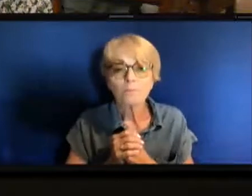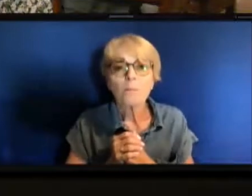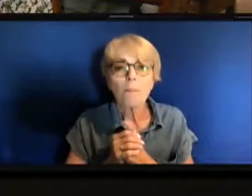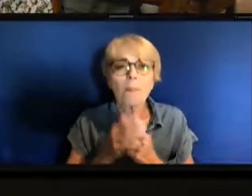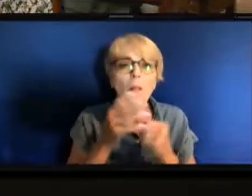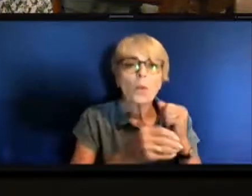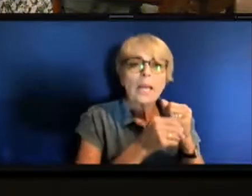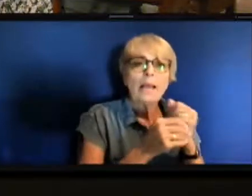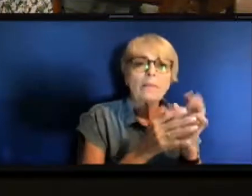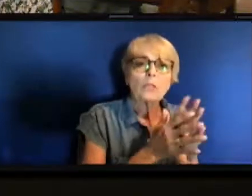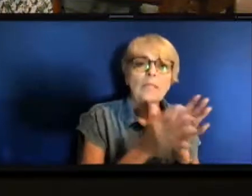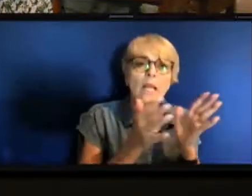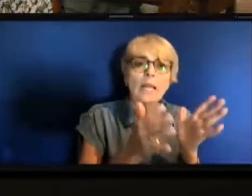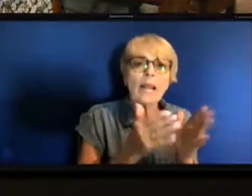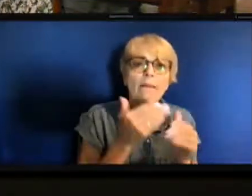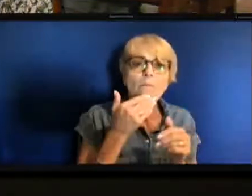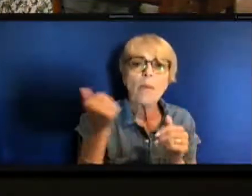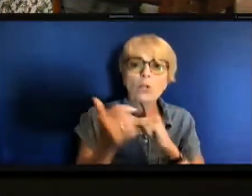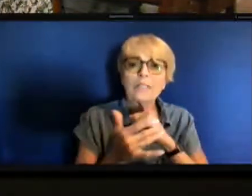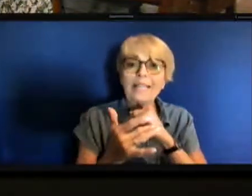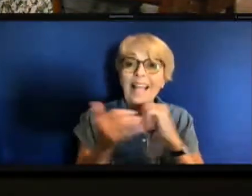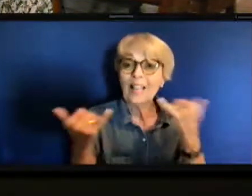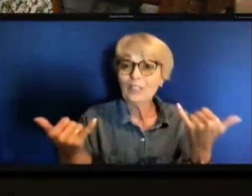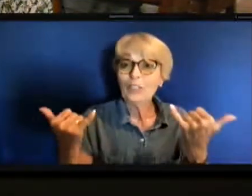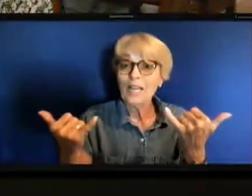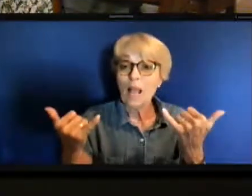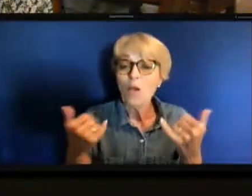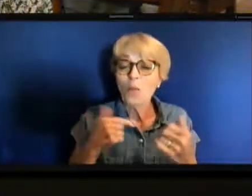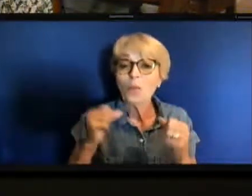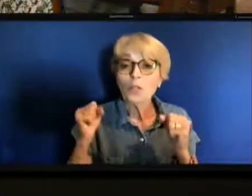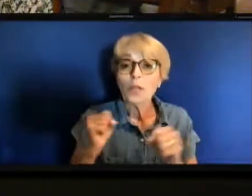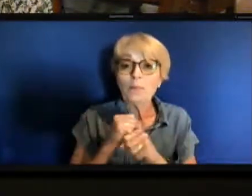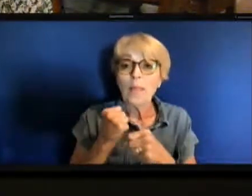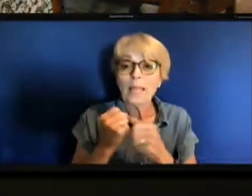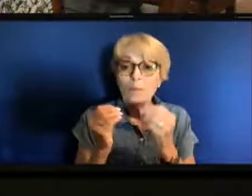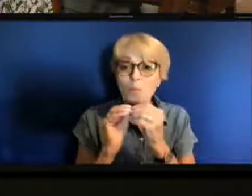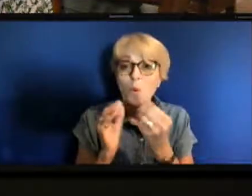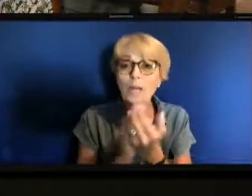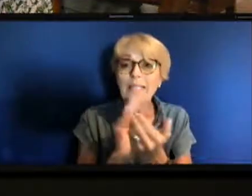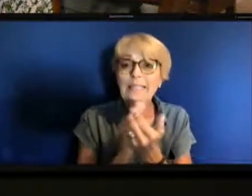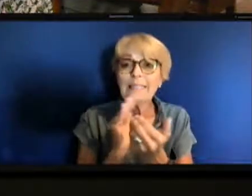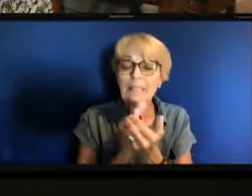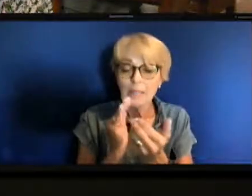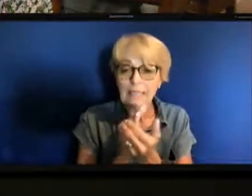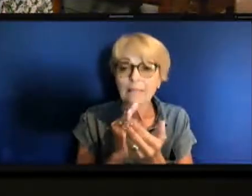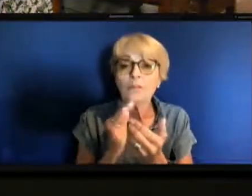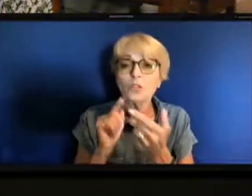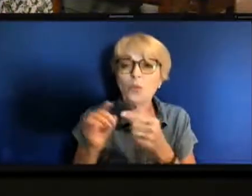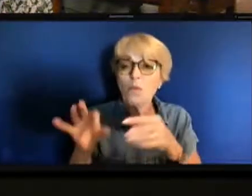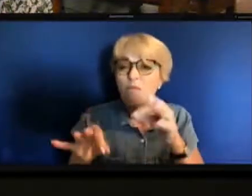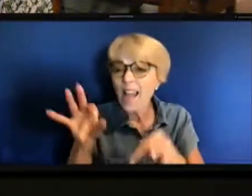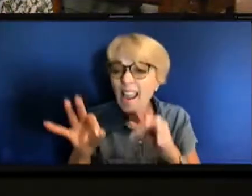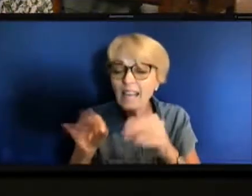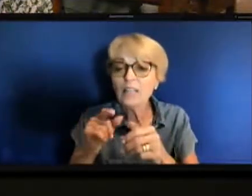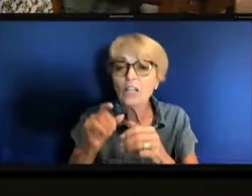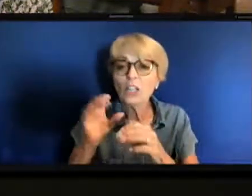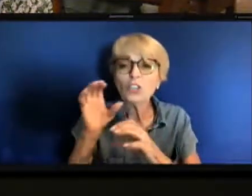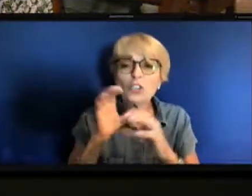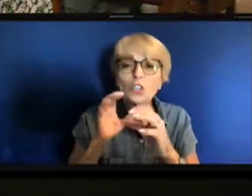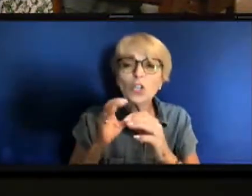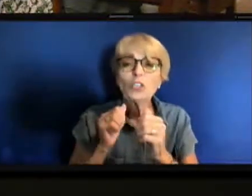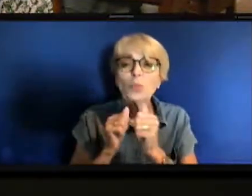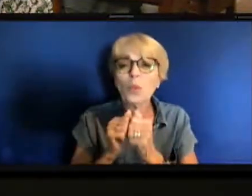lot of better technology now that we could make it more easily findable, searchable by keywords and things like